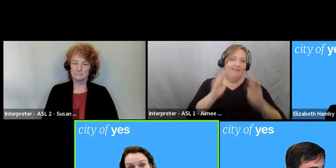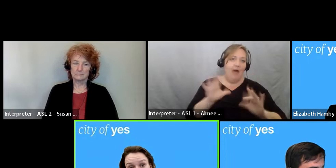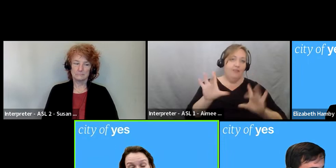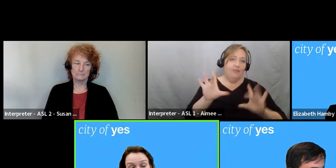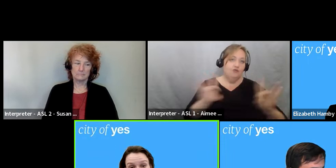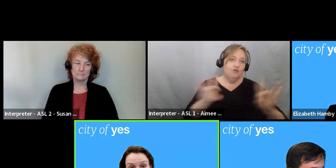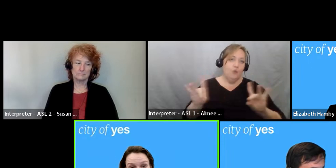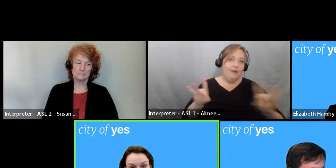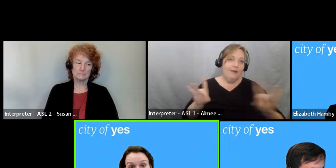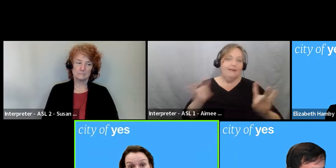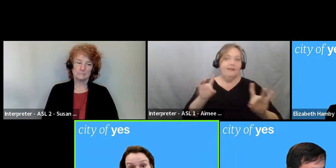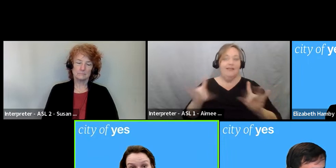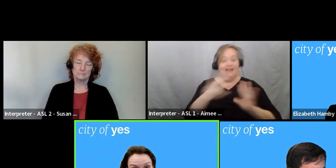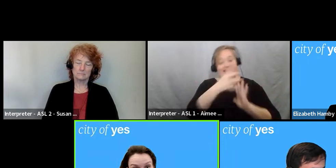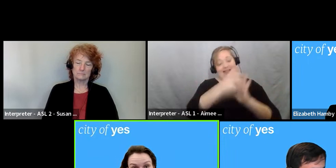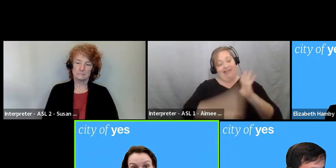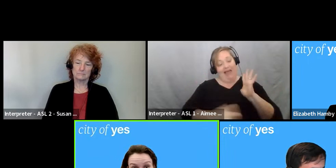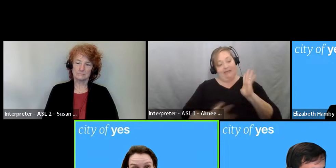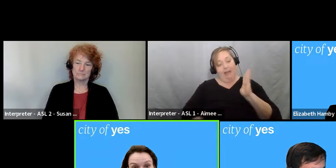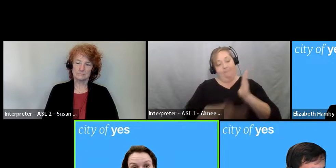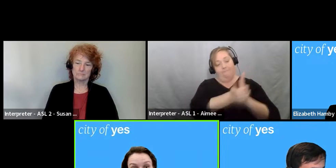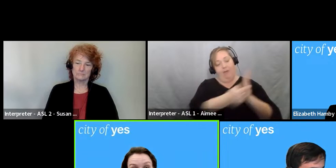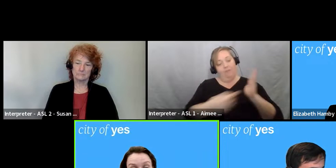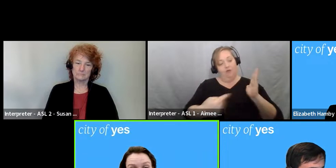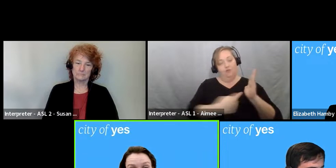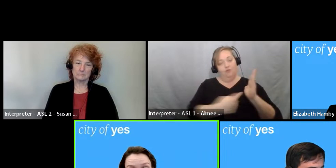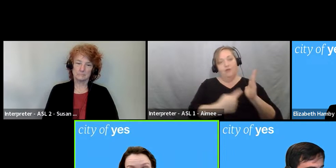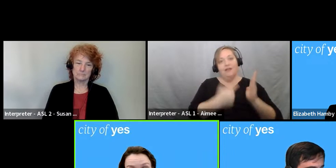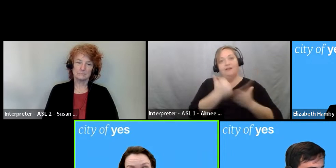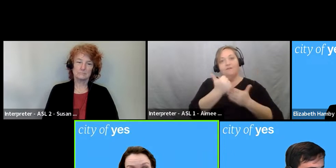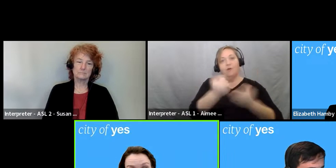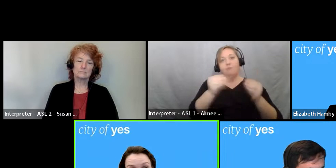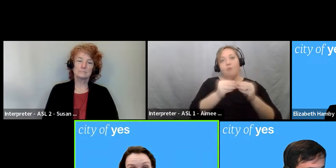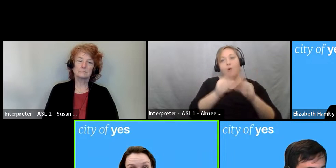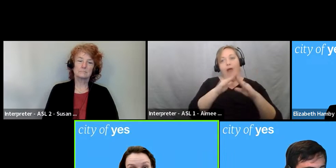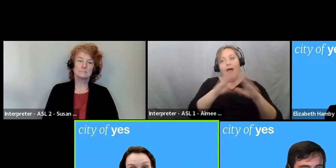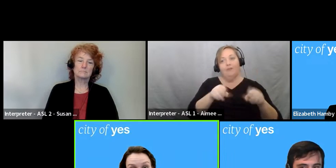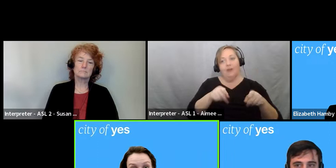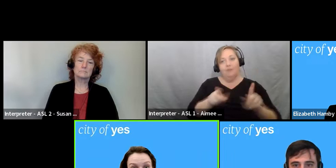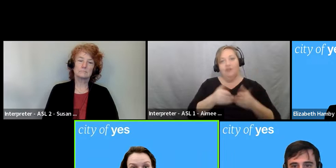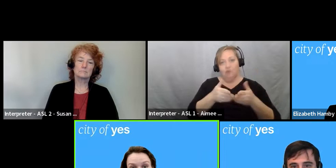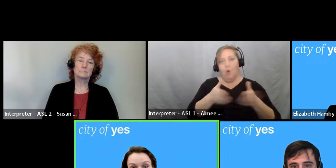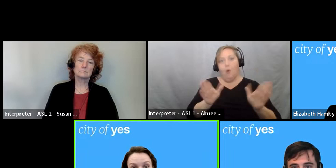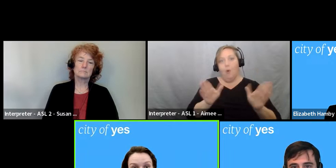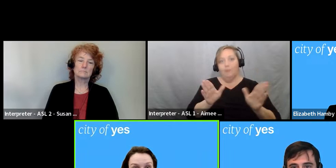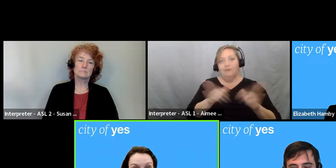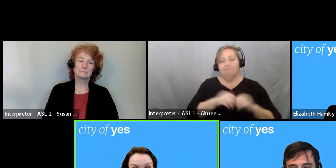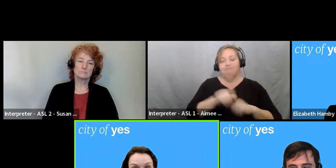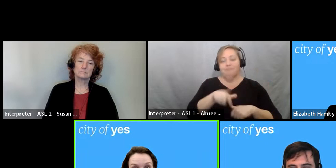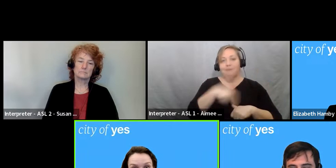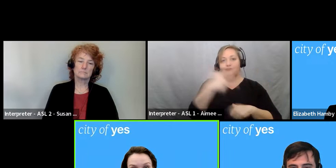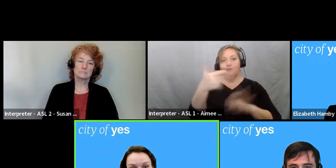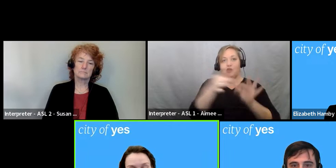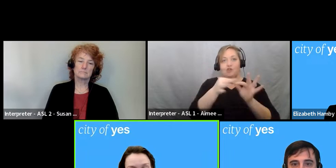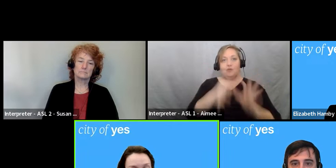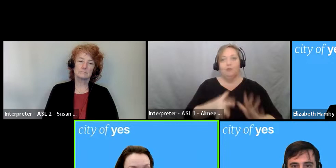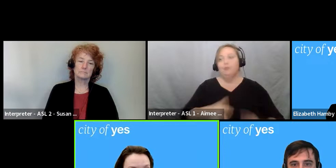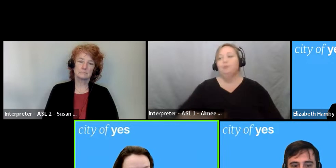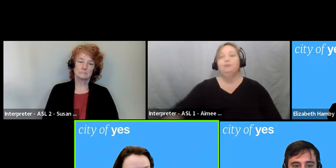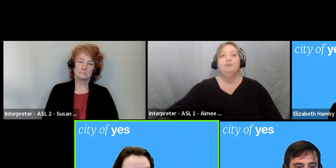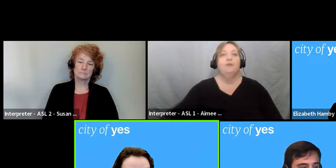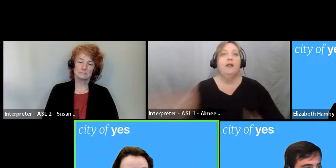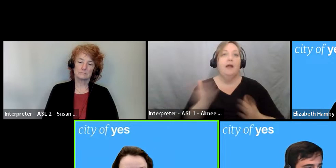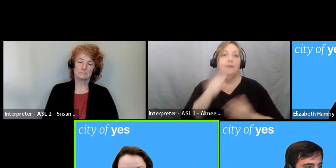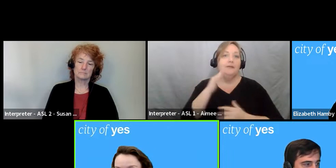so this text amendment is really aimed at, unlocking those housing opportunities for those some of our most vulnerable groups. So, thanks.